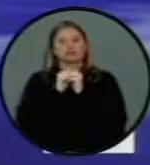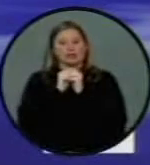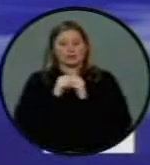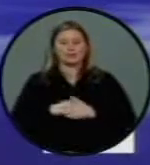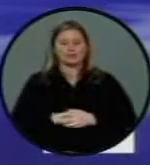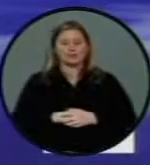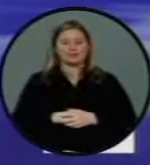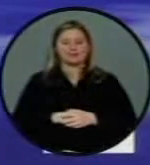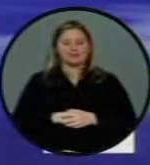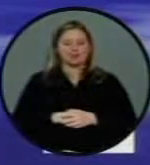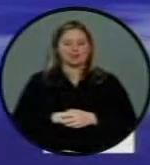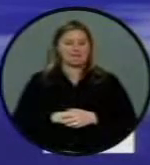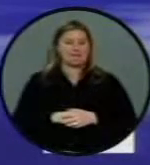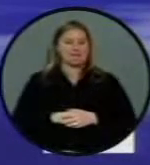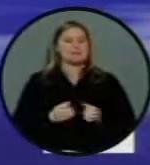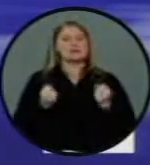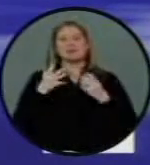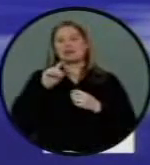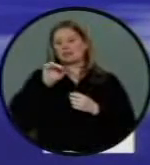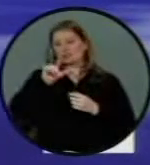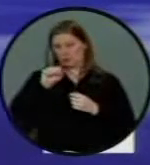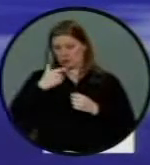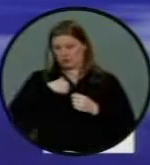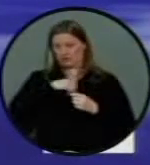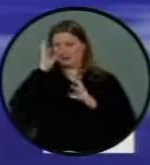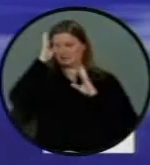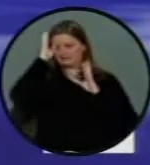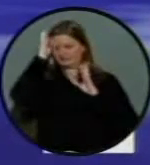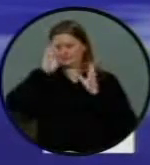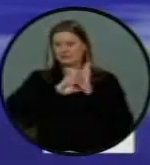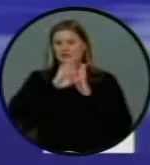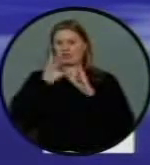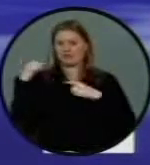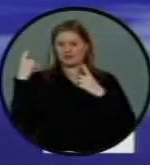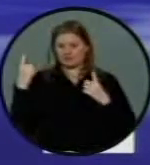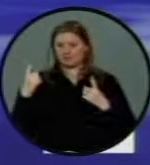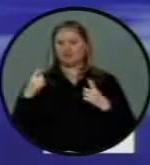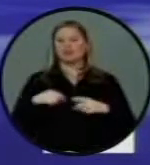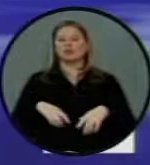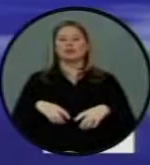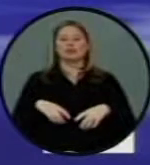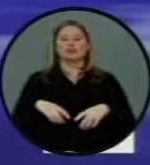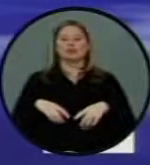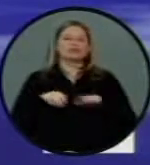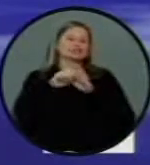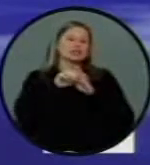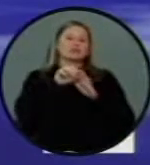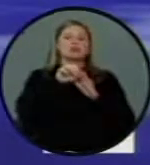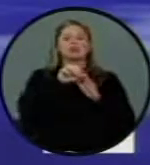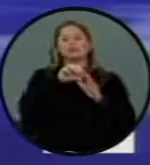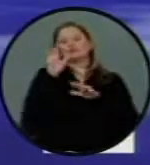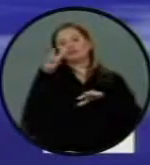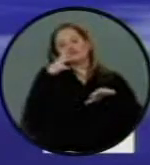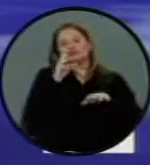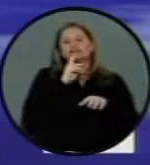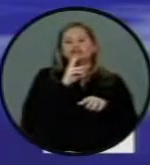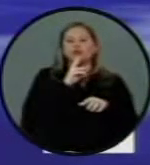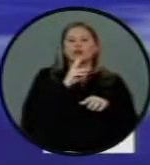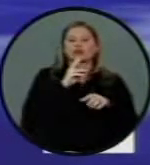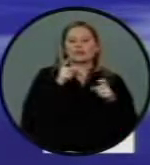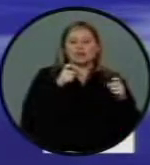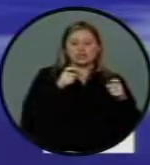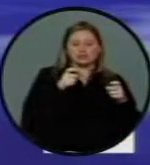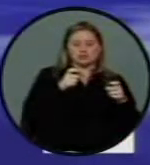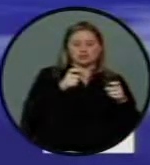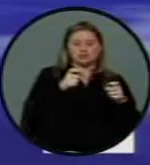planning. And there were a lot of tools that were developed along the way that went from stormwater management master